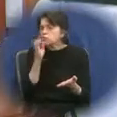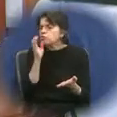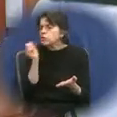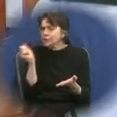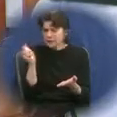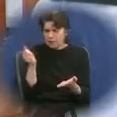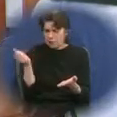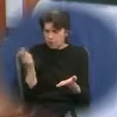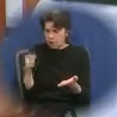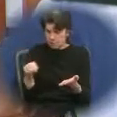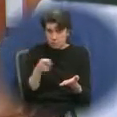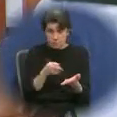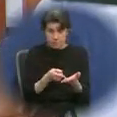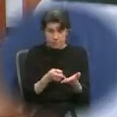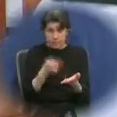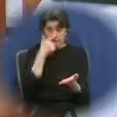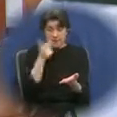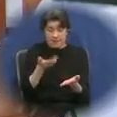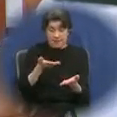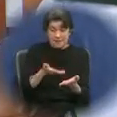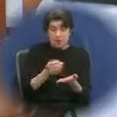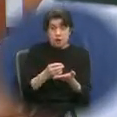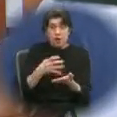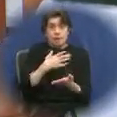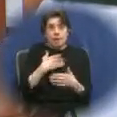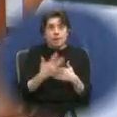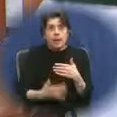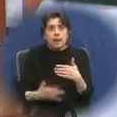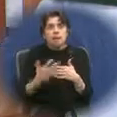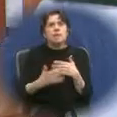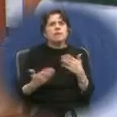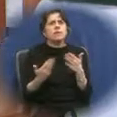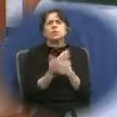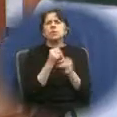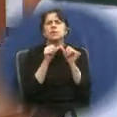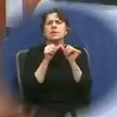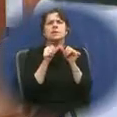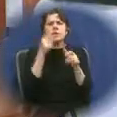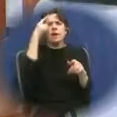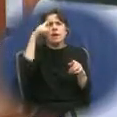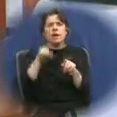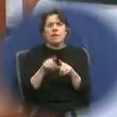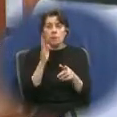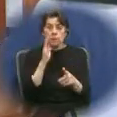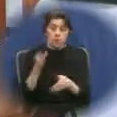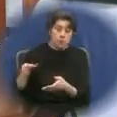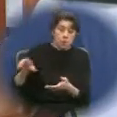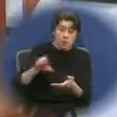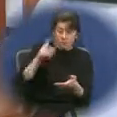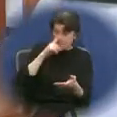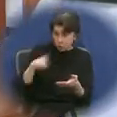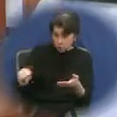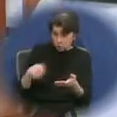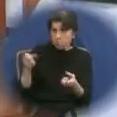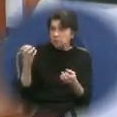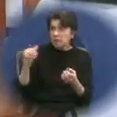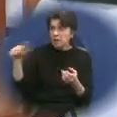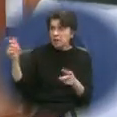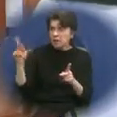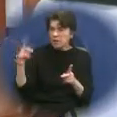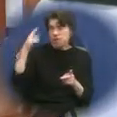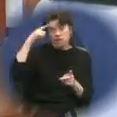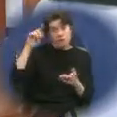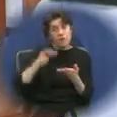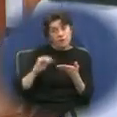it, for this is the chalice of my blood, the blood of the new and eternal covenant, which will be poured out for you and for many for